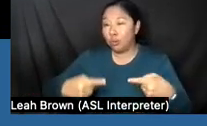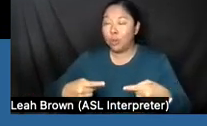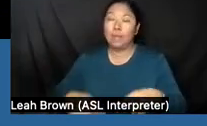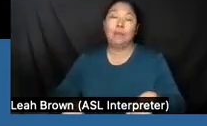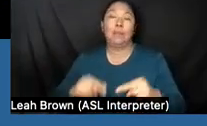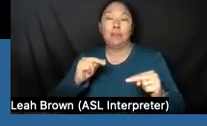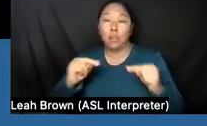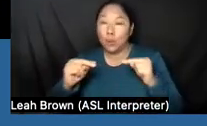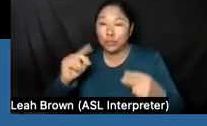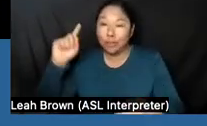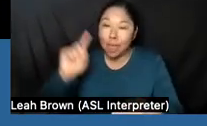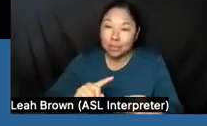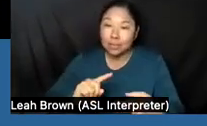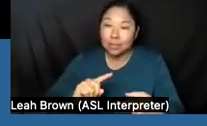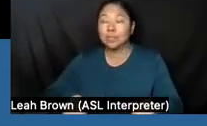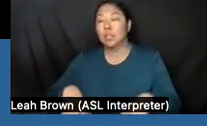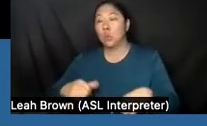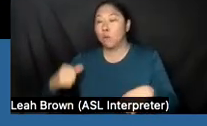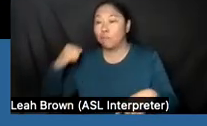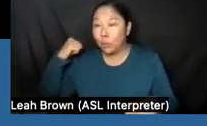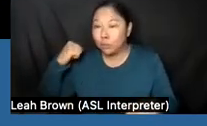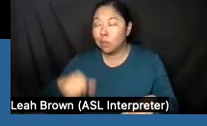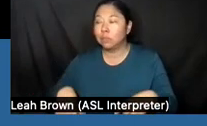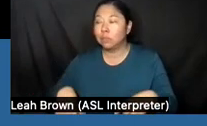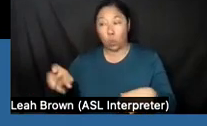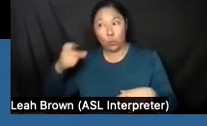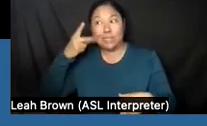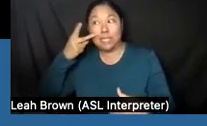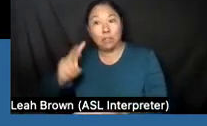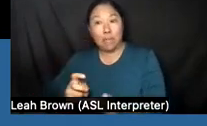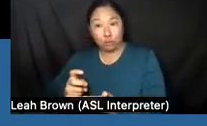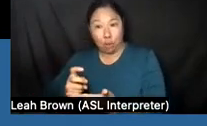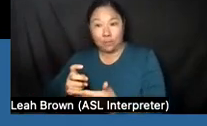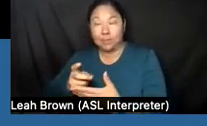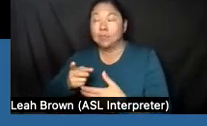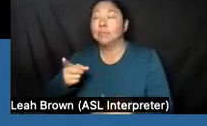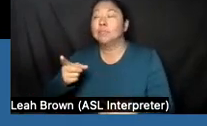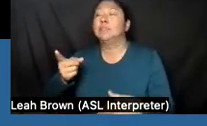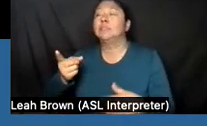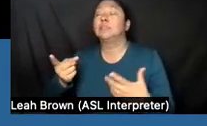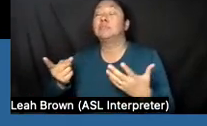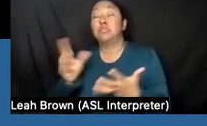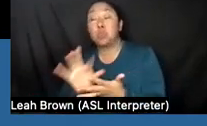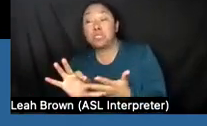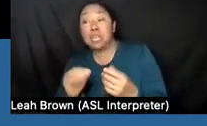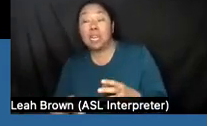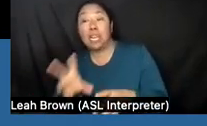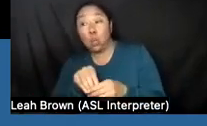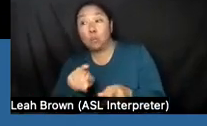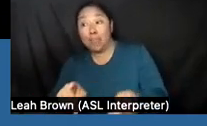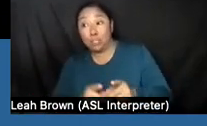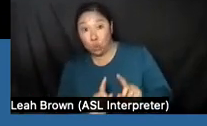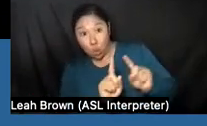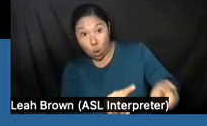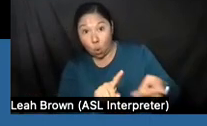refusals, those tantrums that you may see. And then those choices can include places to go, activities to do at home, time